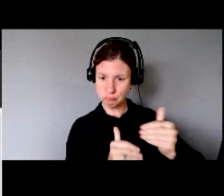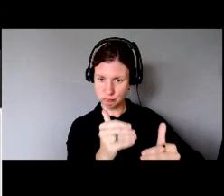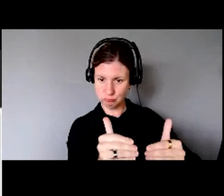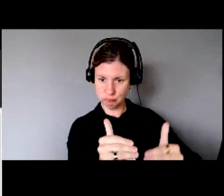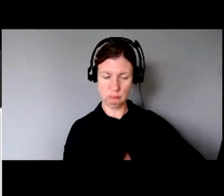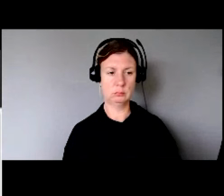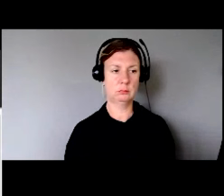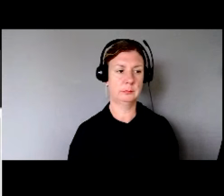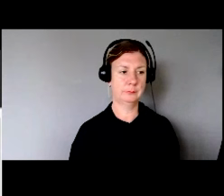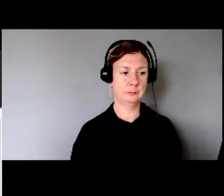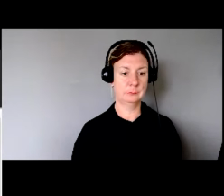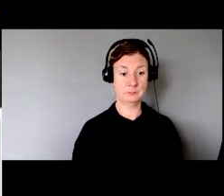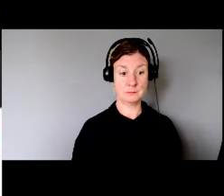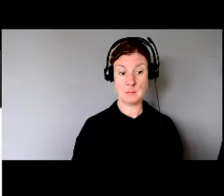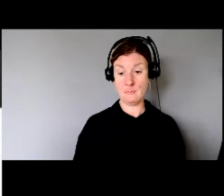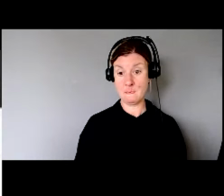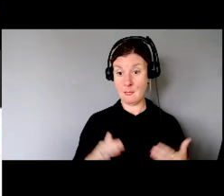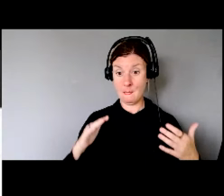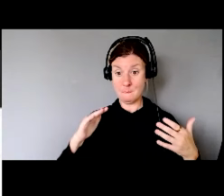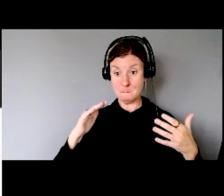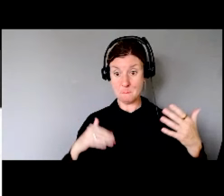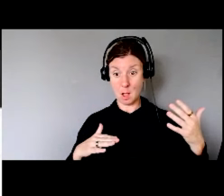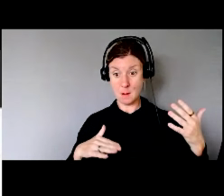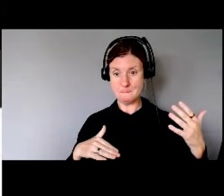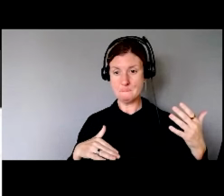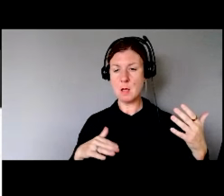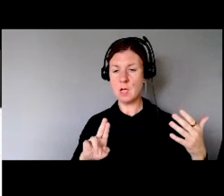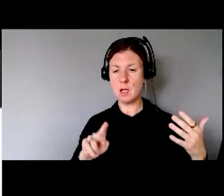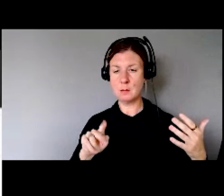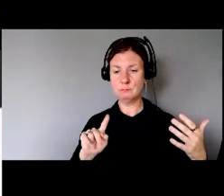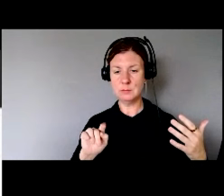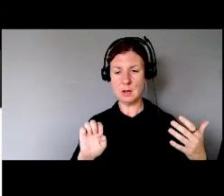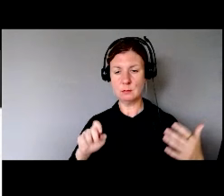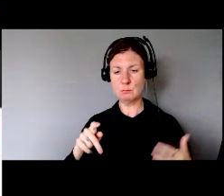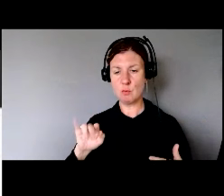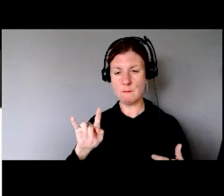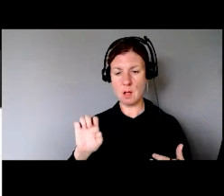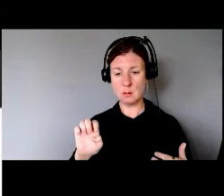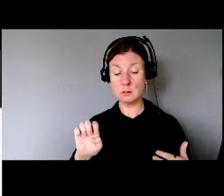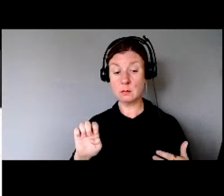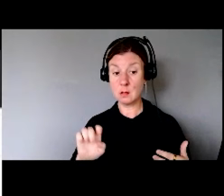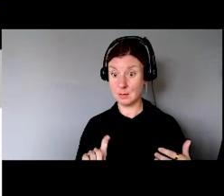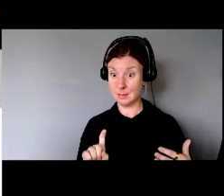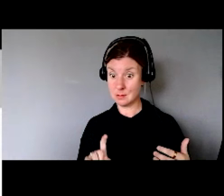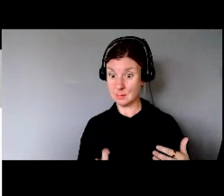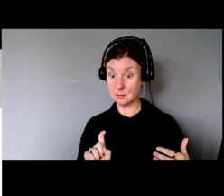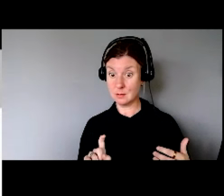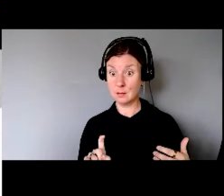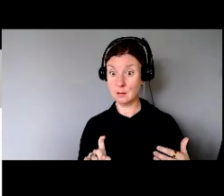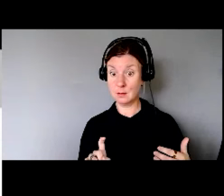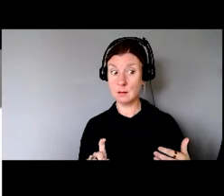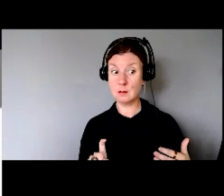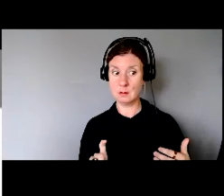There will be a button on the bottom of the page that says Update Profile. Once you click Update